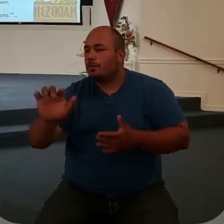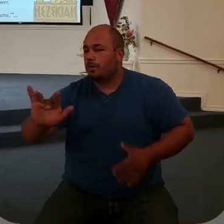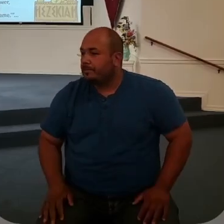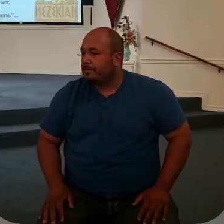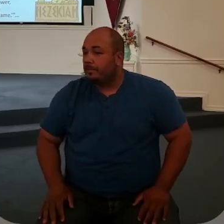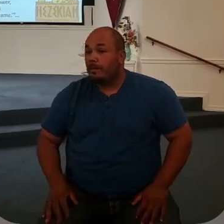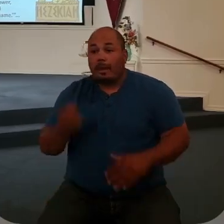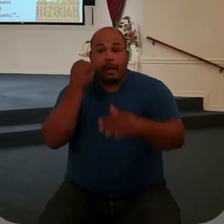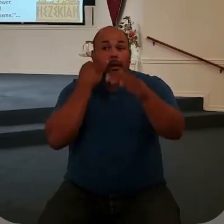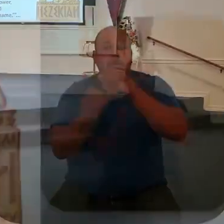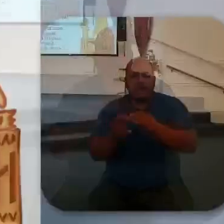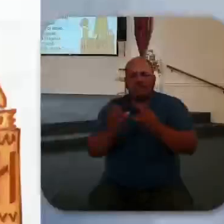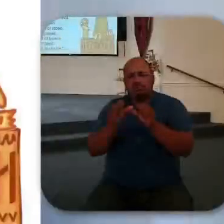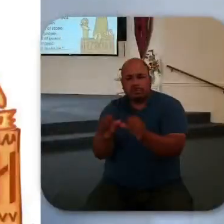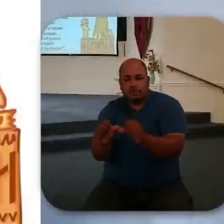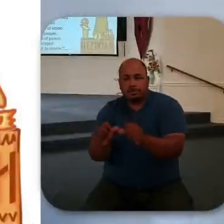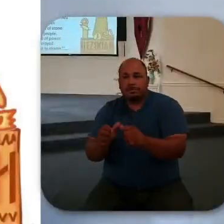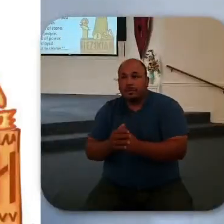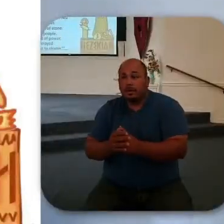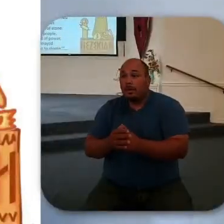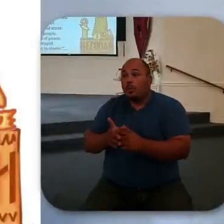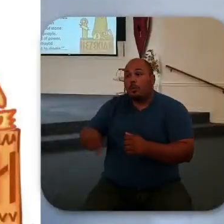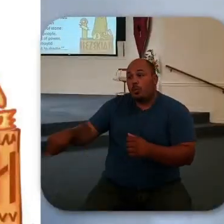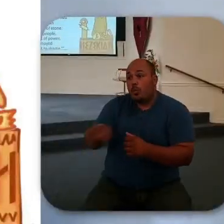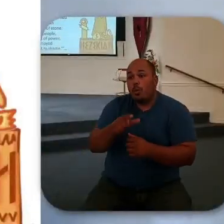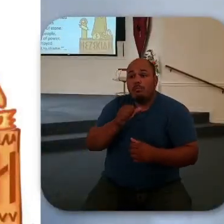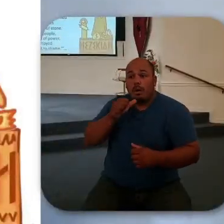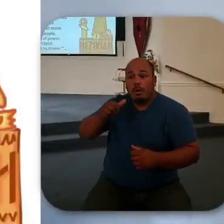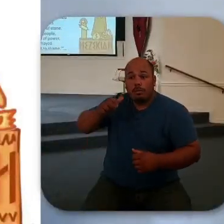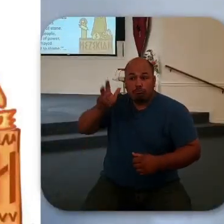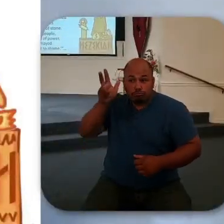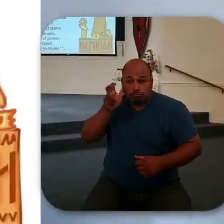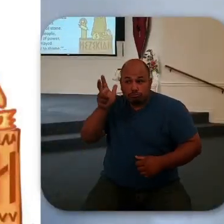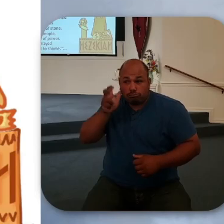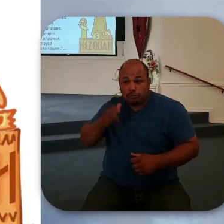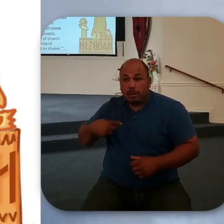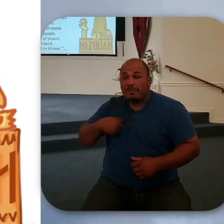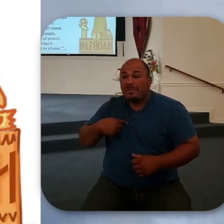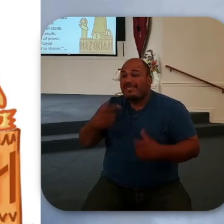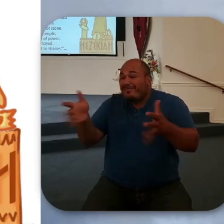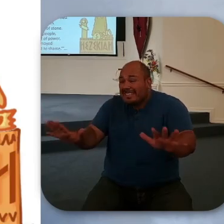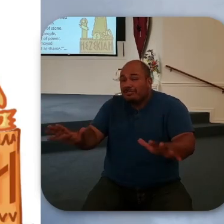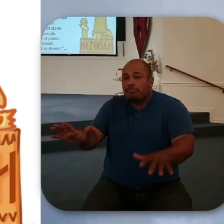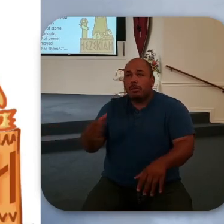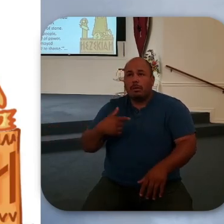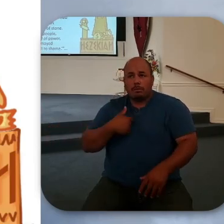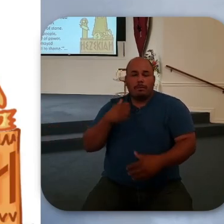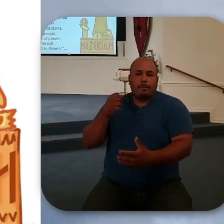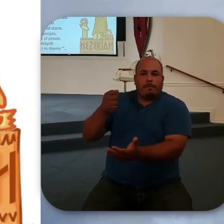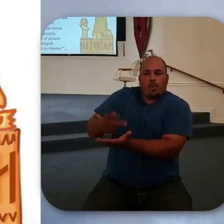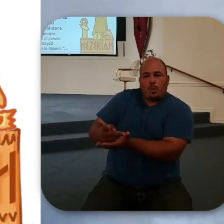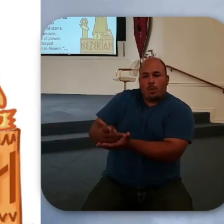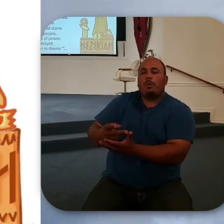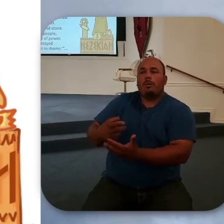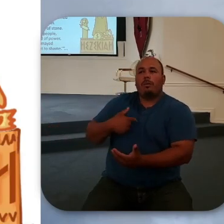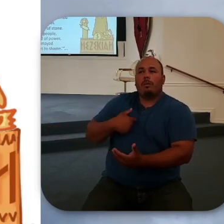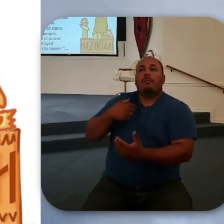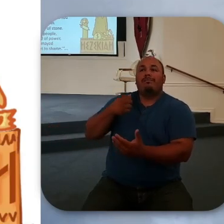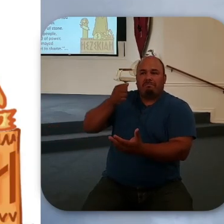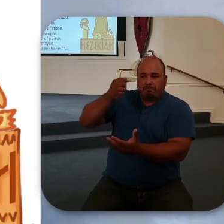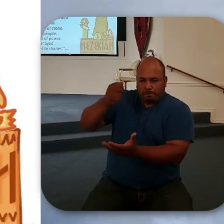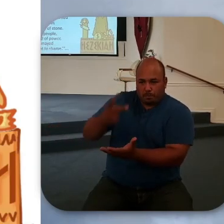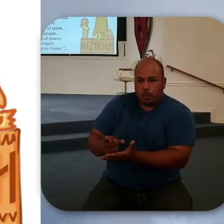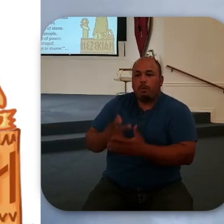continues, have you not heard? Long ago I ordained it. In days of old I planned it. Now I have brought